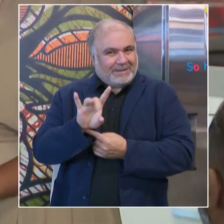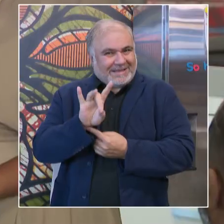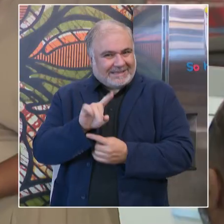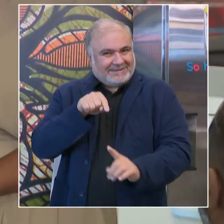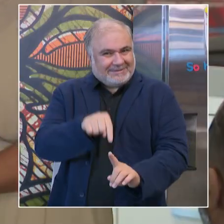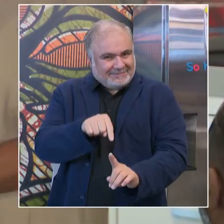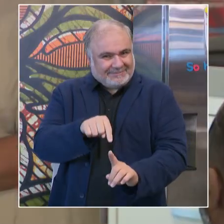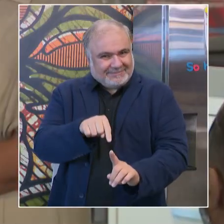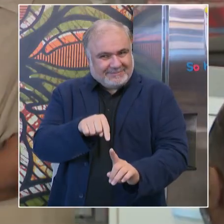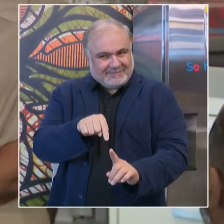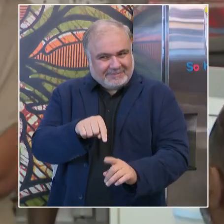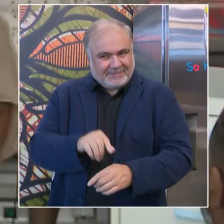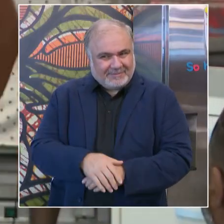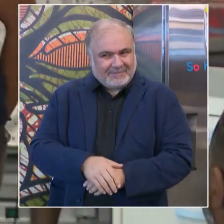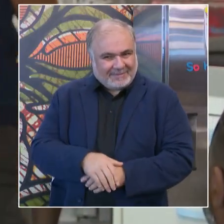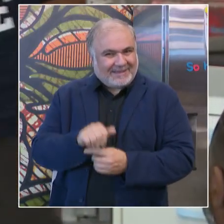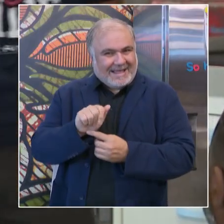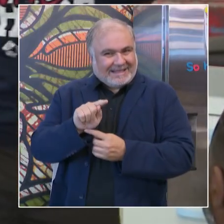family.